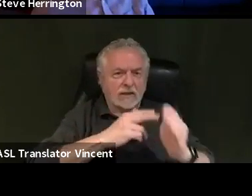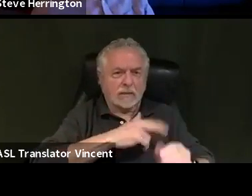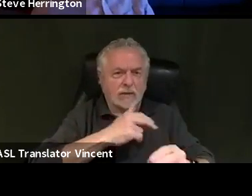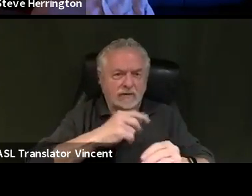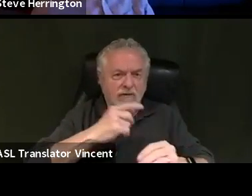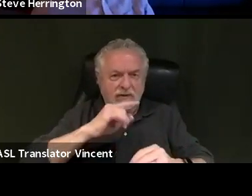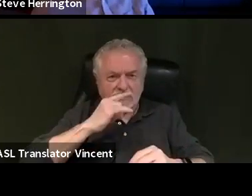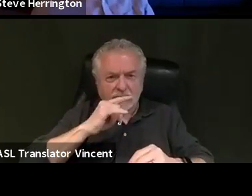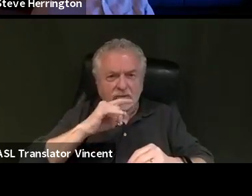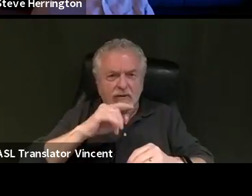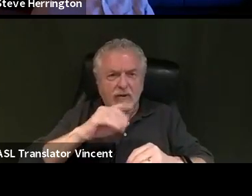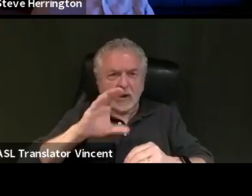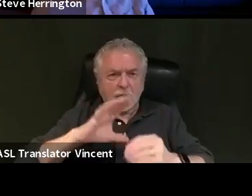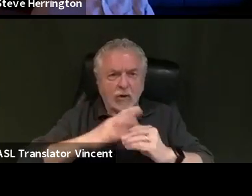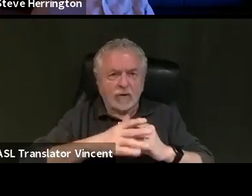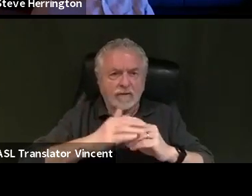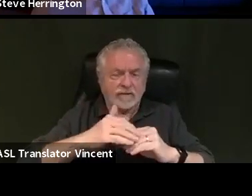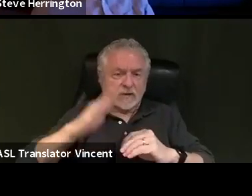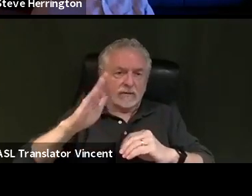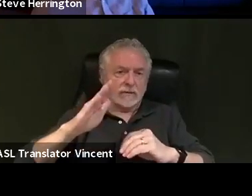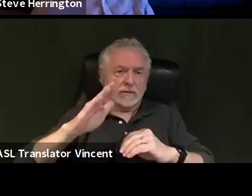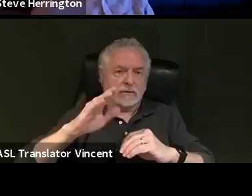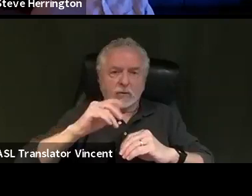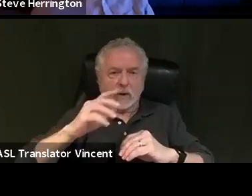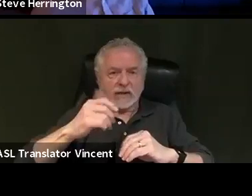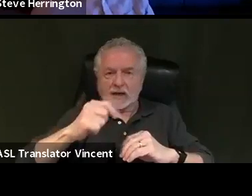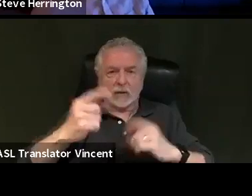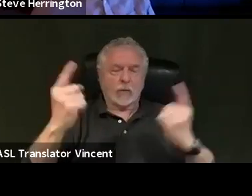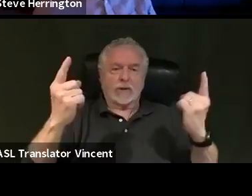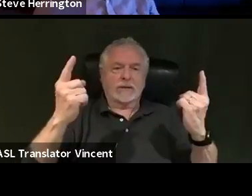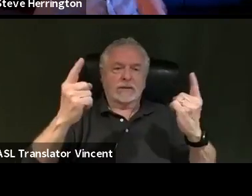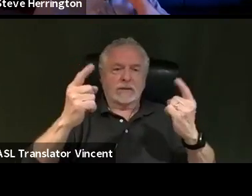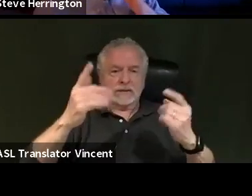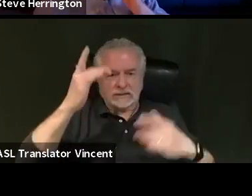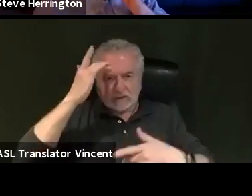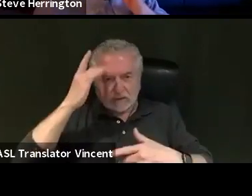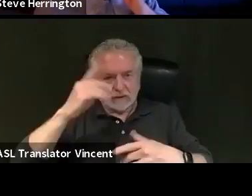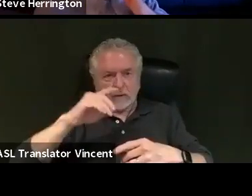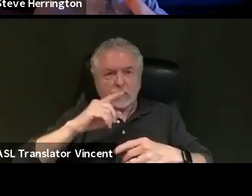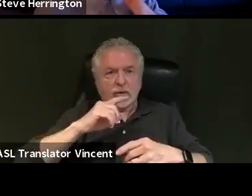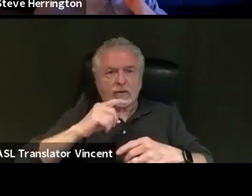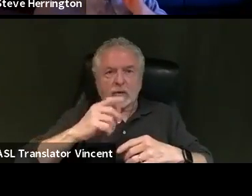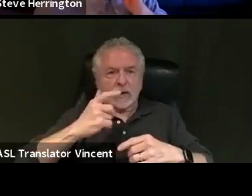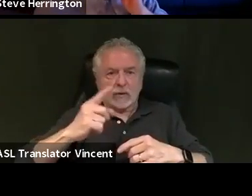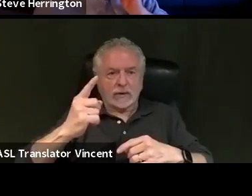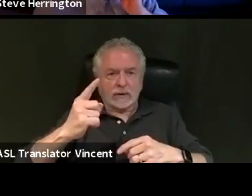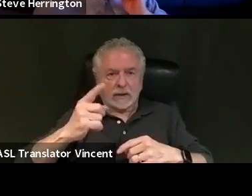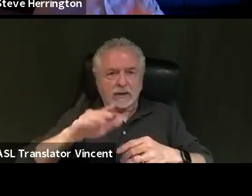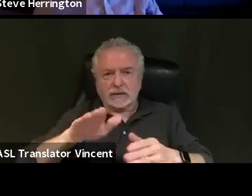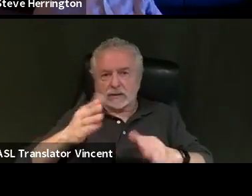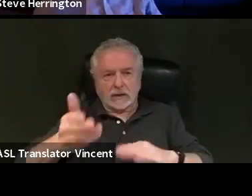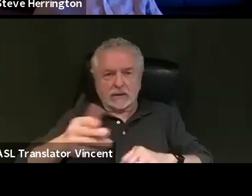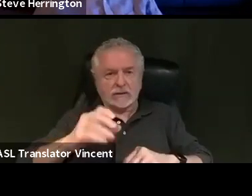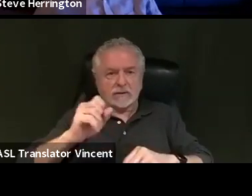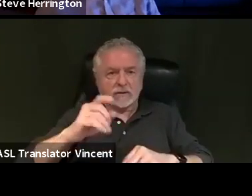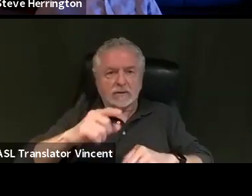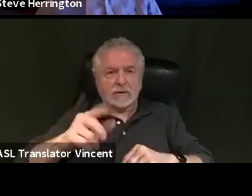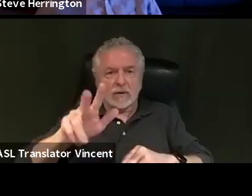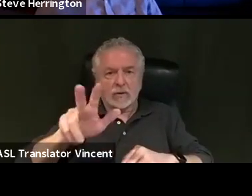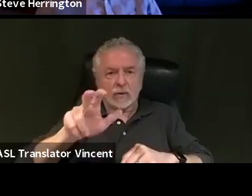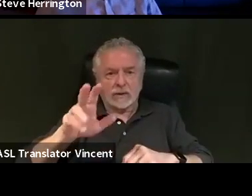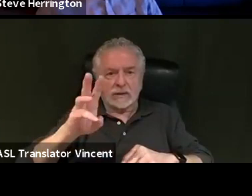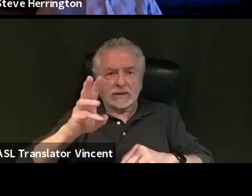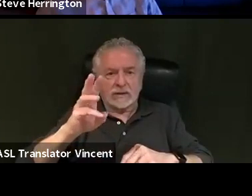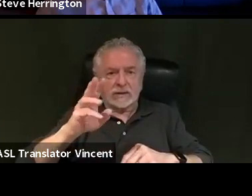for kids who are 12 to 15 years old. We just don't want anybody to get sick. We certainly don't want anybody to die. And for those